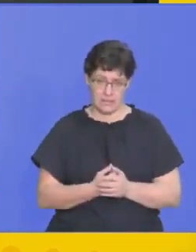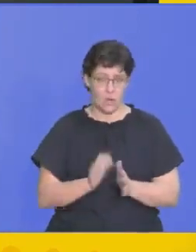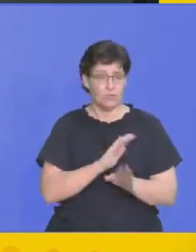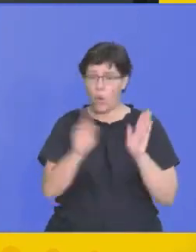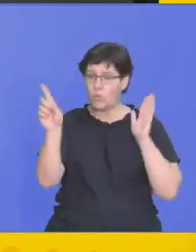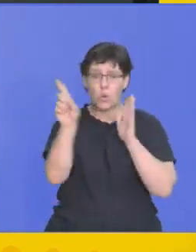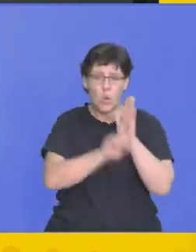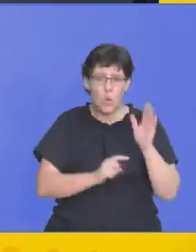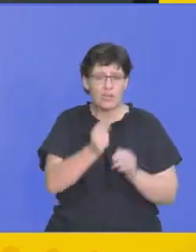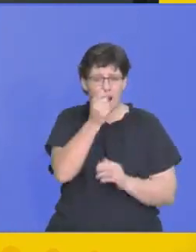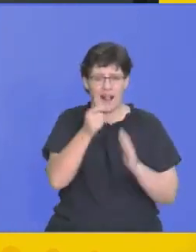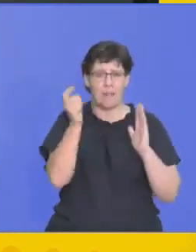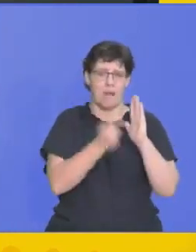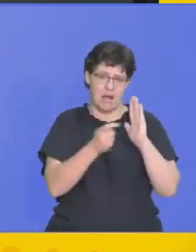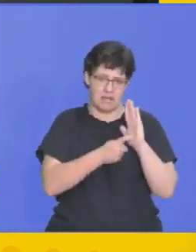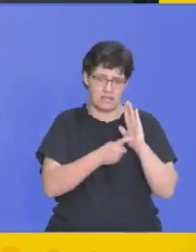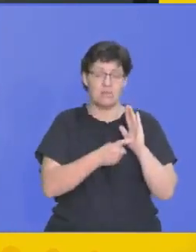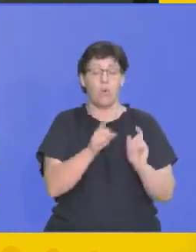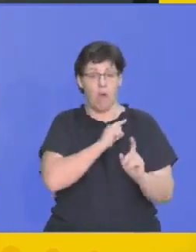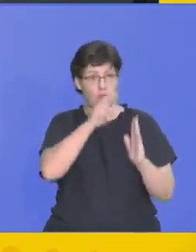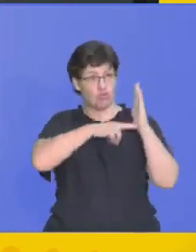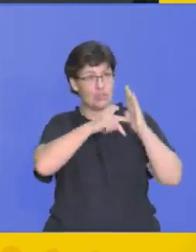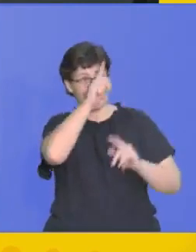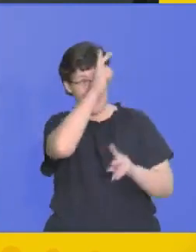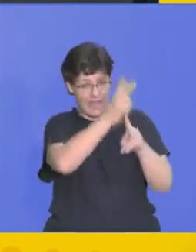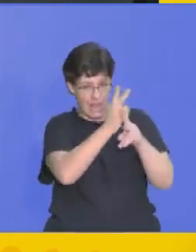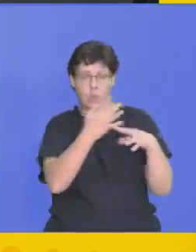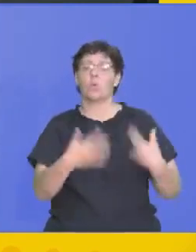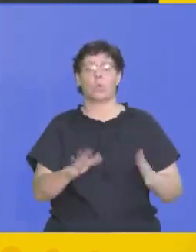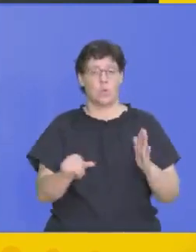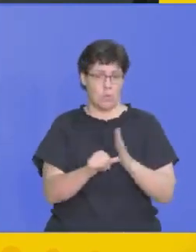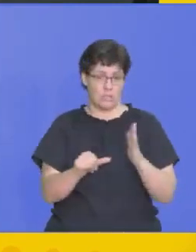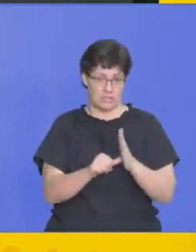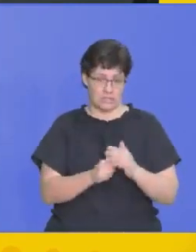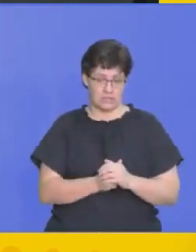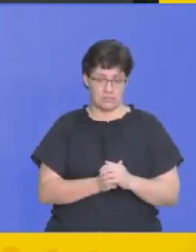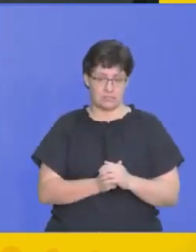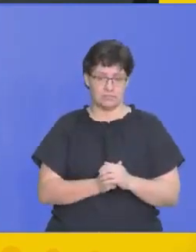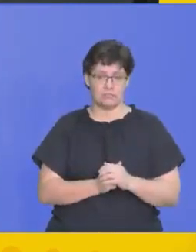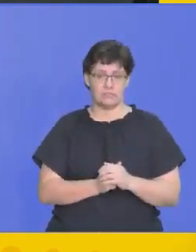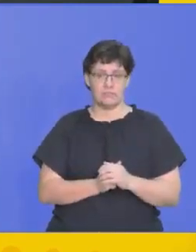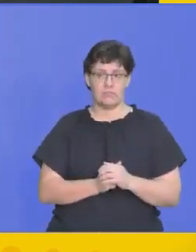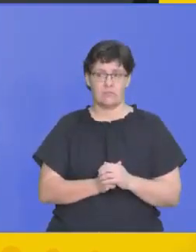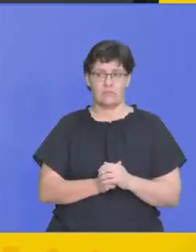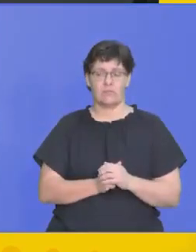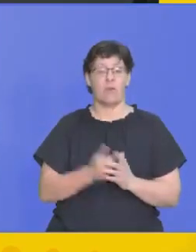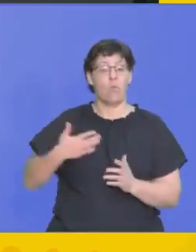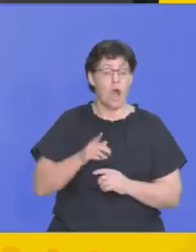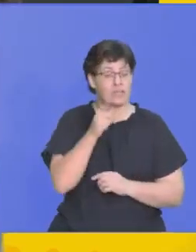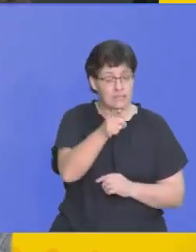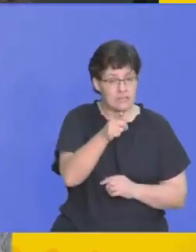percent. So don't lose those little marks. That's why rereading the question is really, really important.